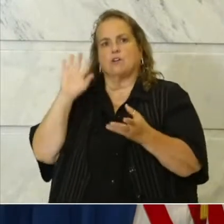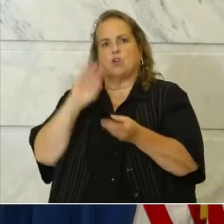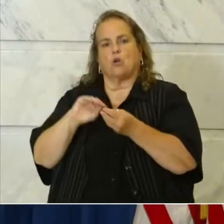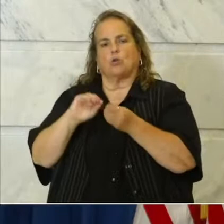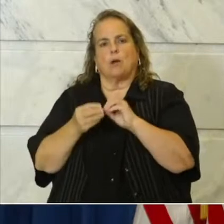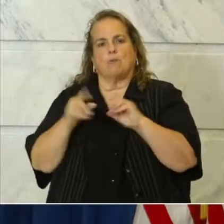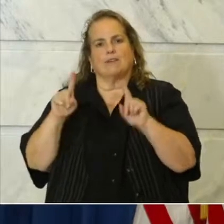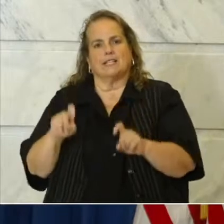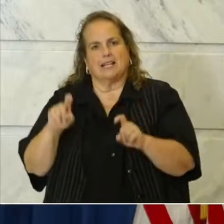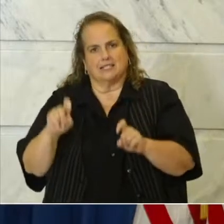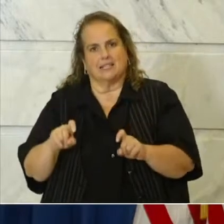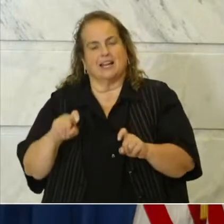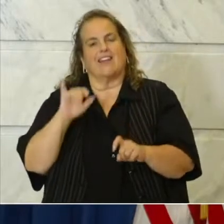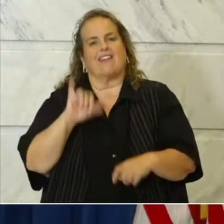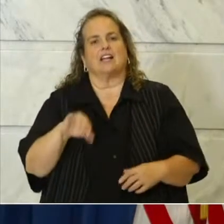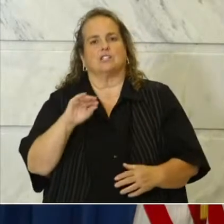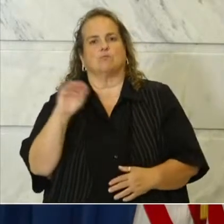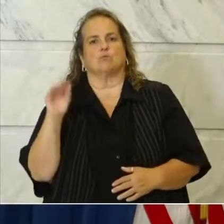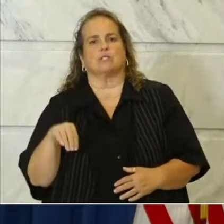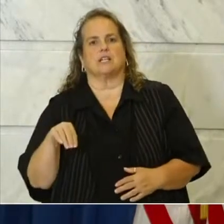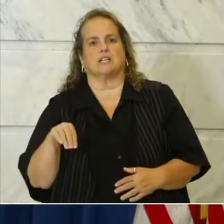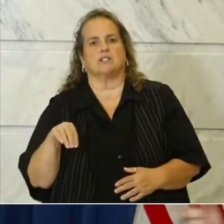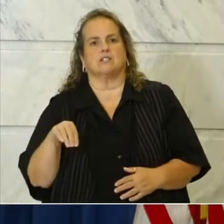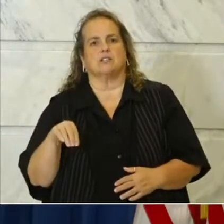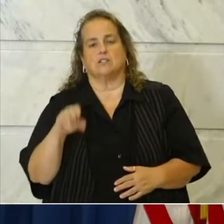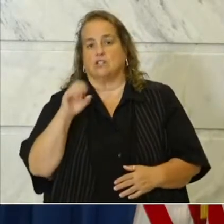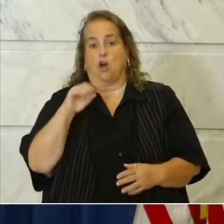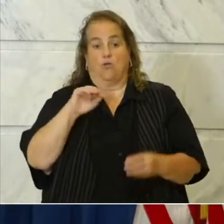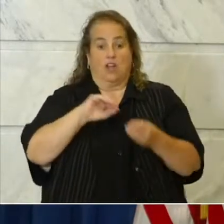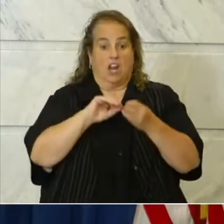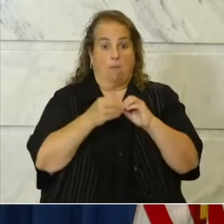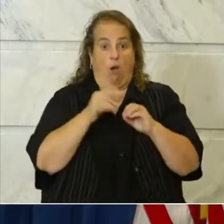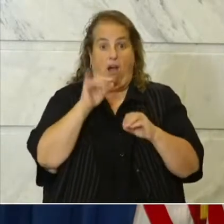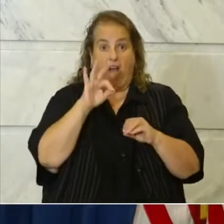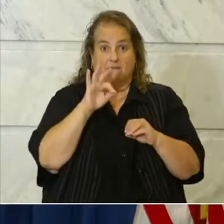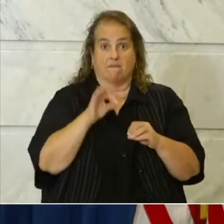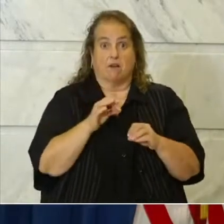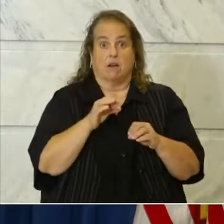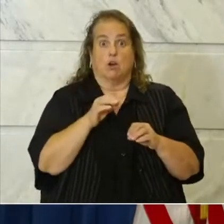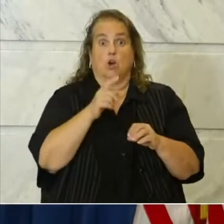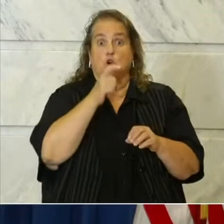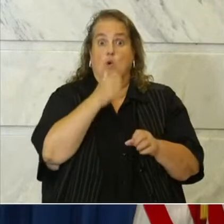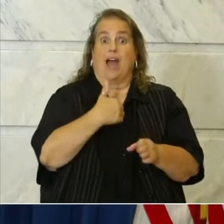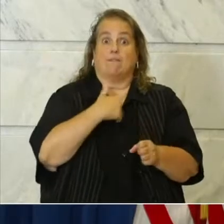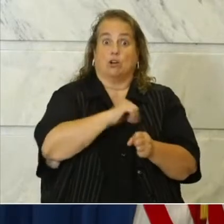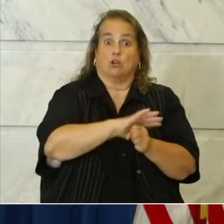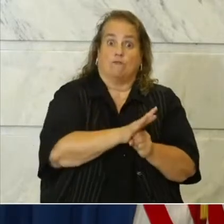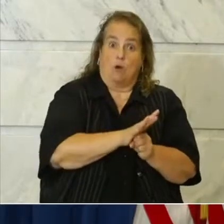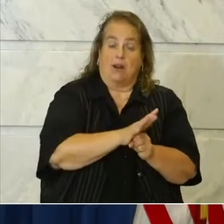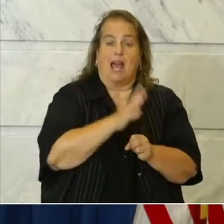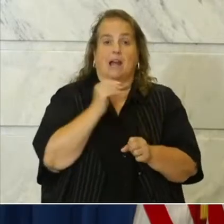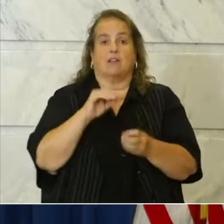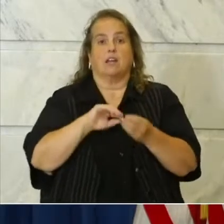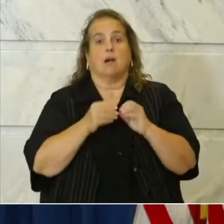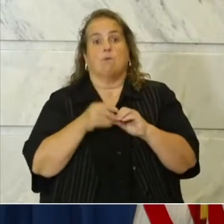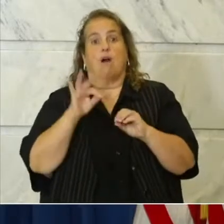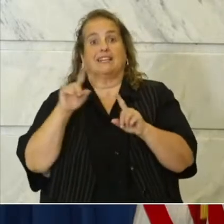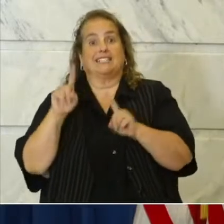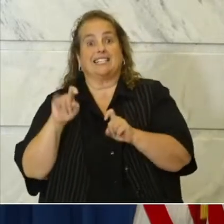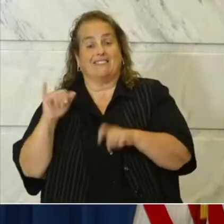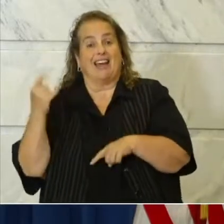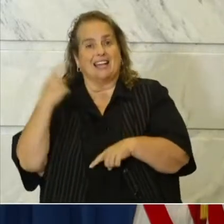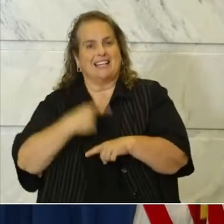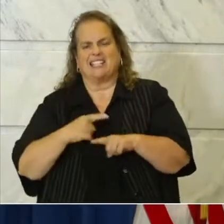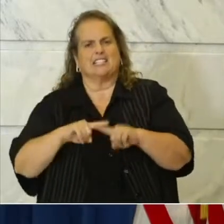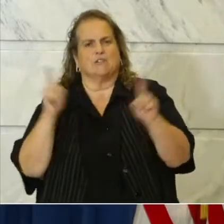that, the number positive and the number tested are from different days, so it's not the same group. So to try to accomplish